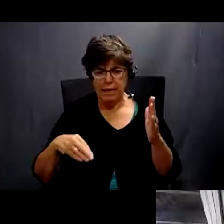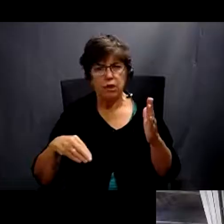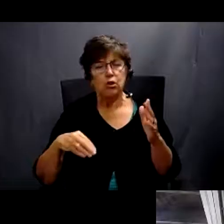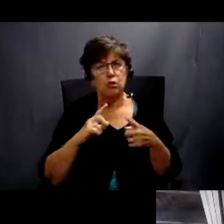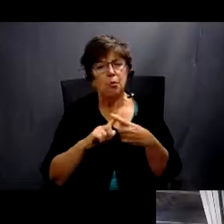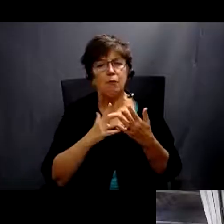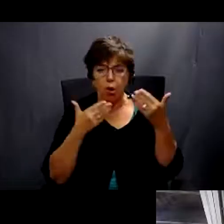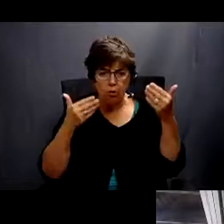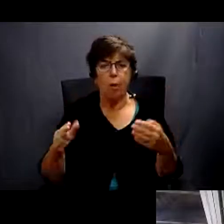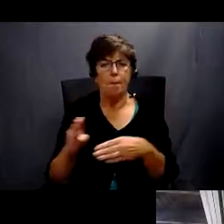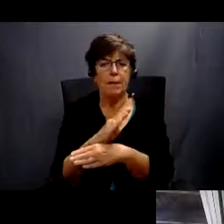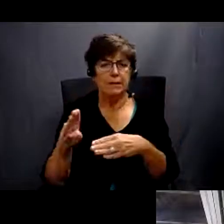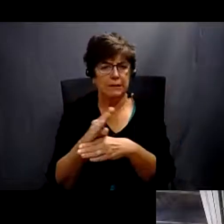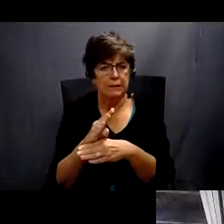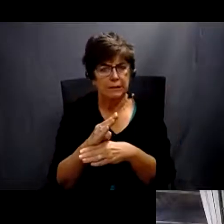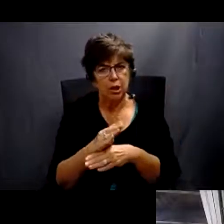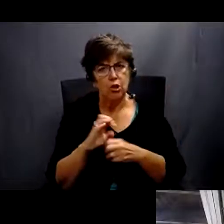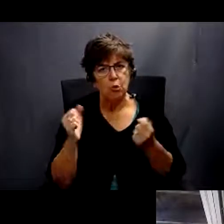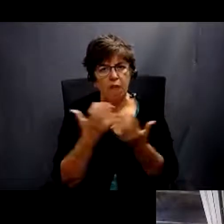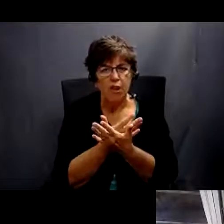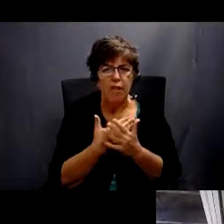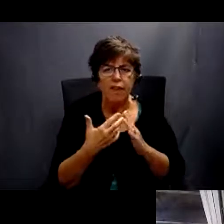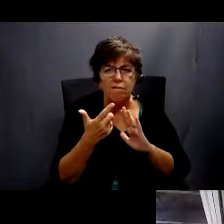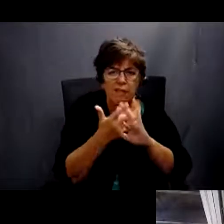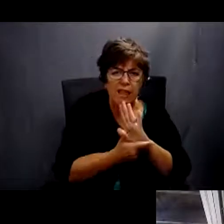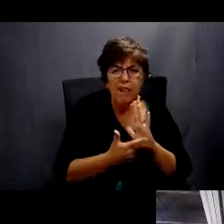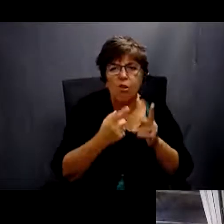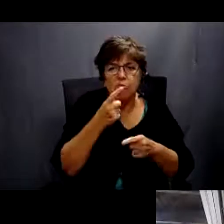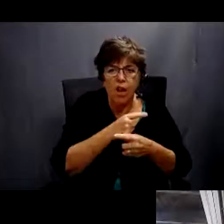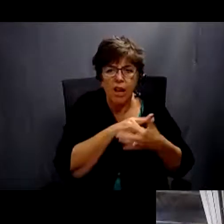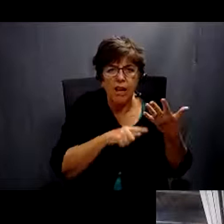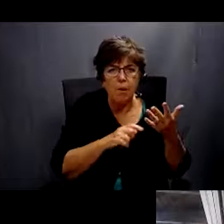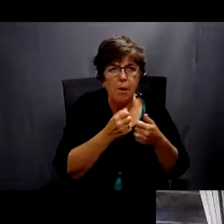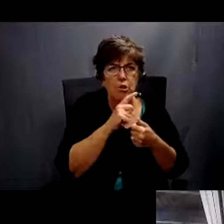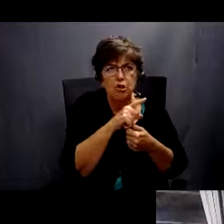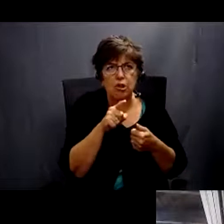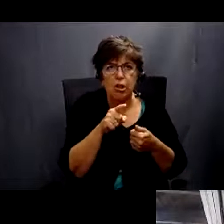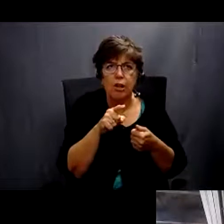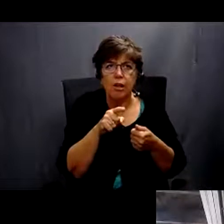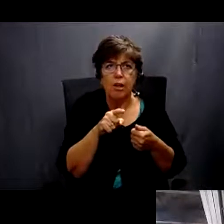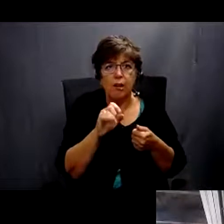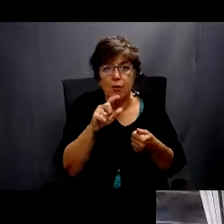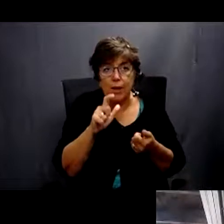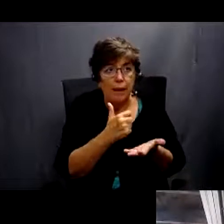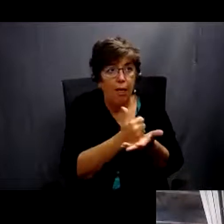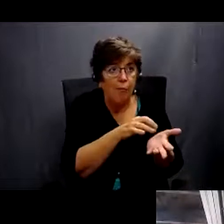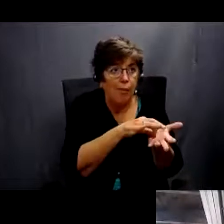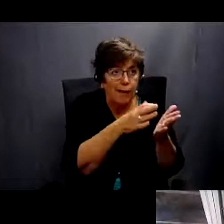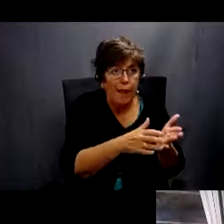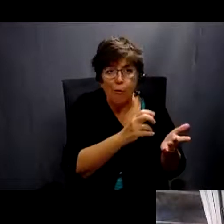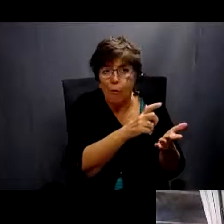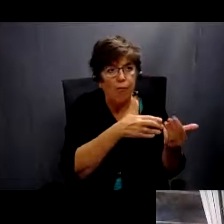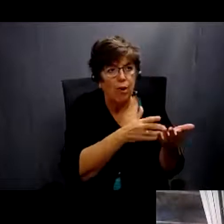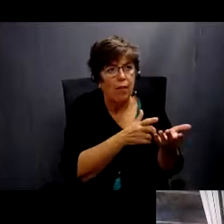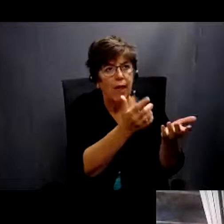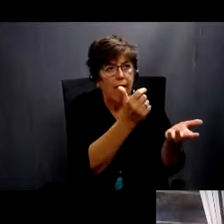backwards. Just get it done right. Make sure the professionals are handling that part. And then you just go with your passion and